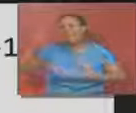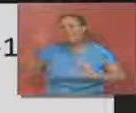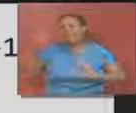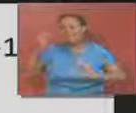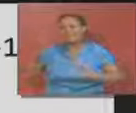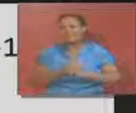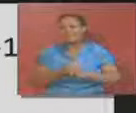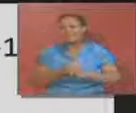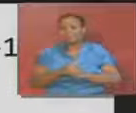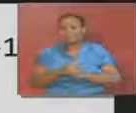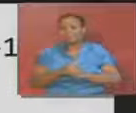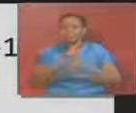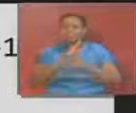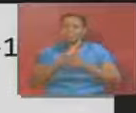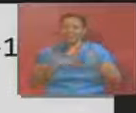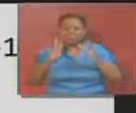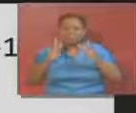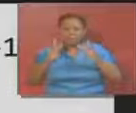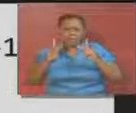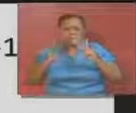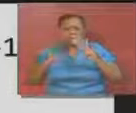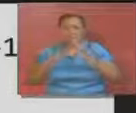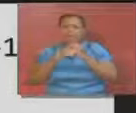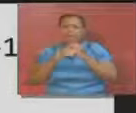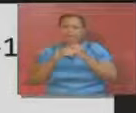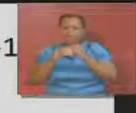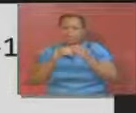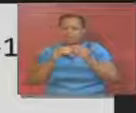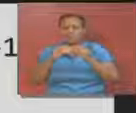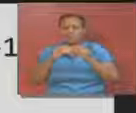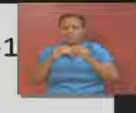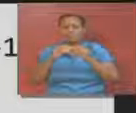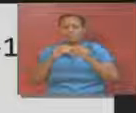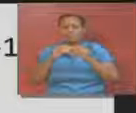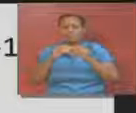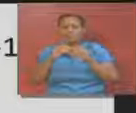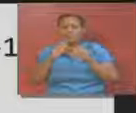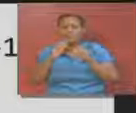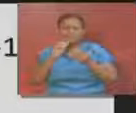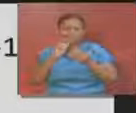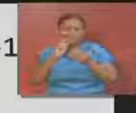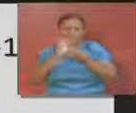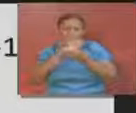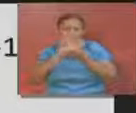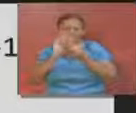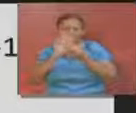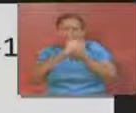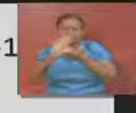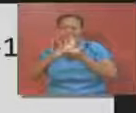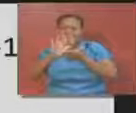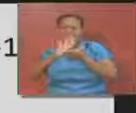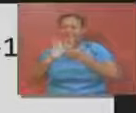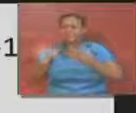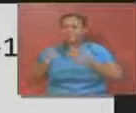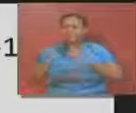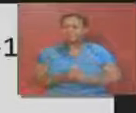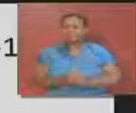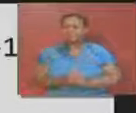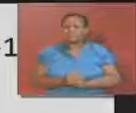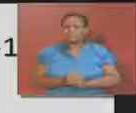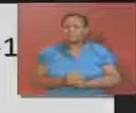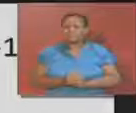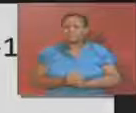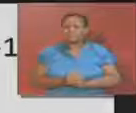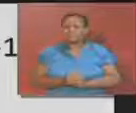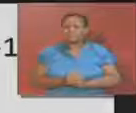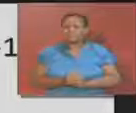slide, of underlying conditions which could predispose you to severe COVID infection. And these conditions